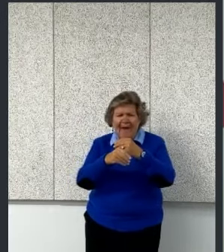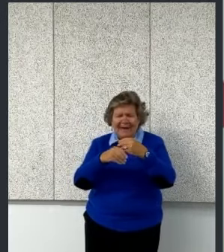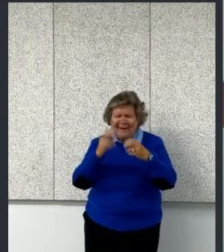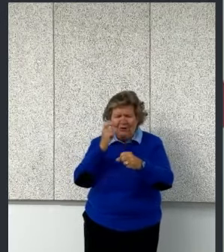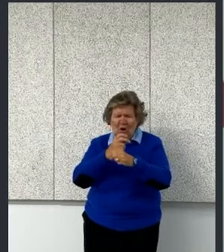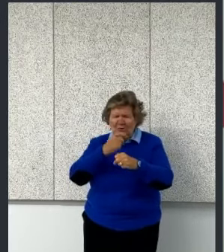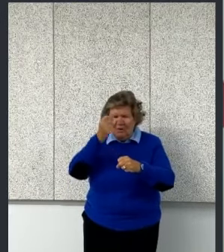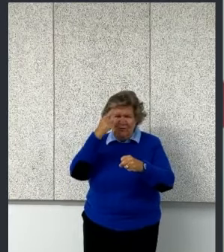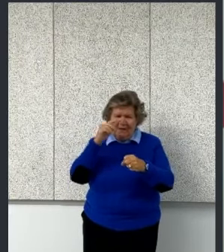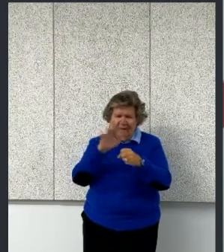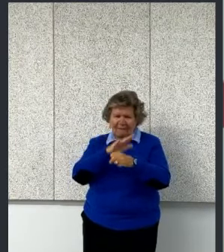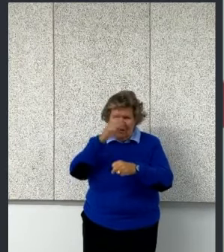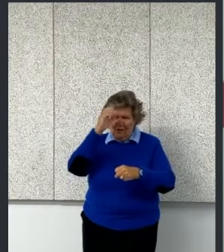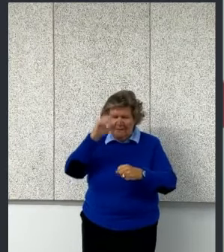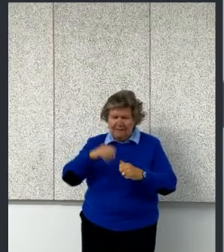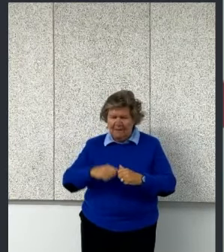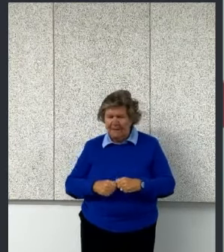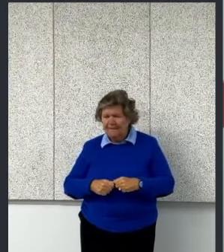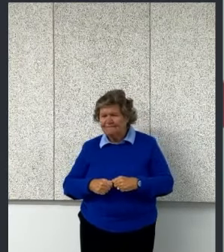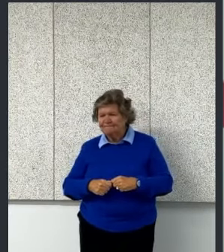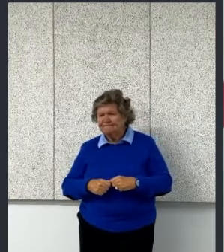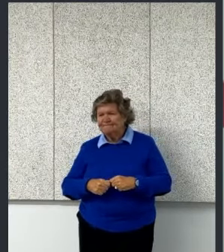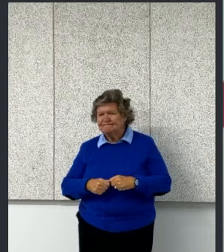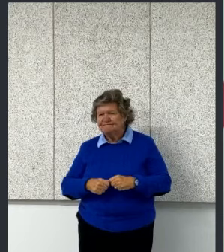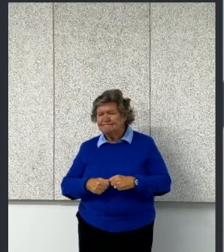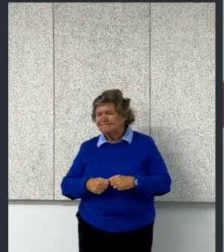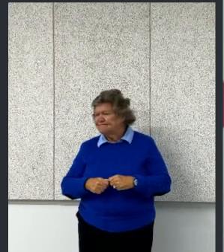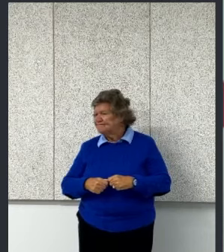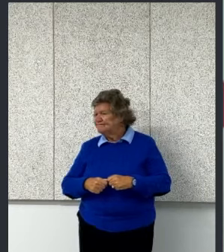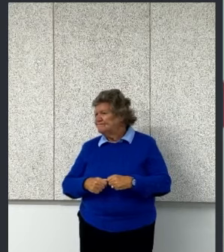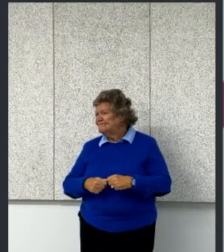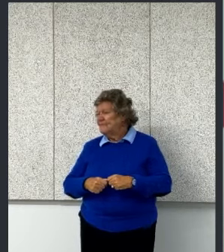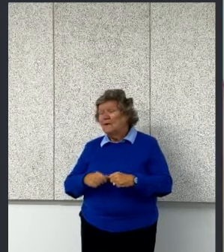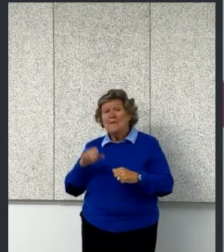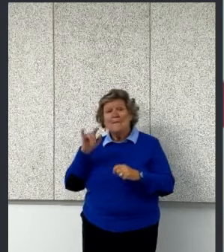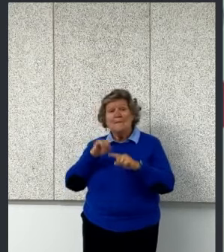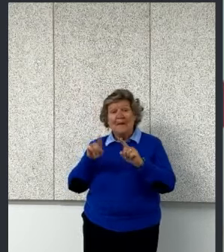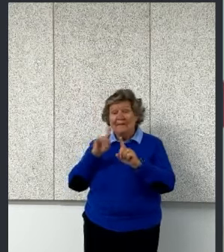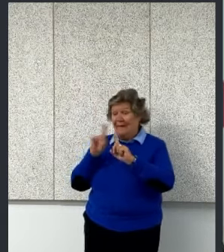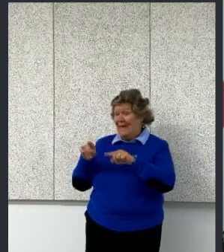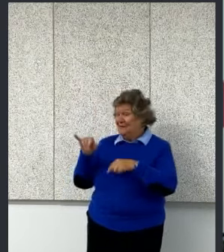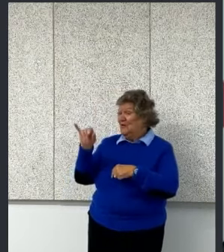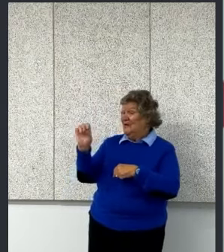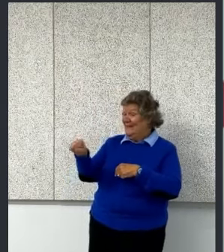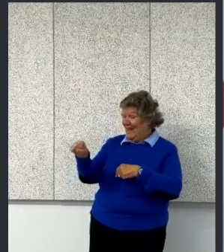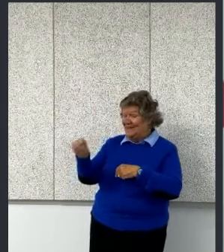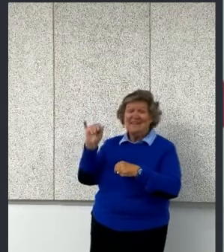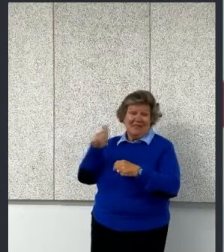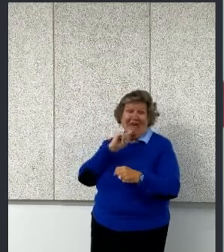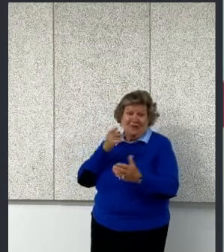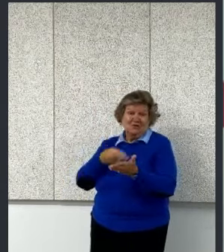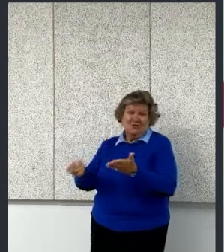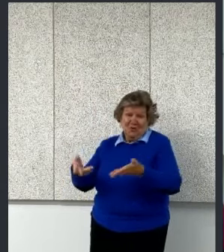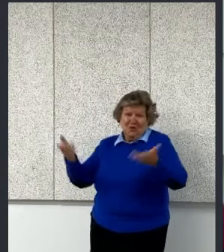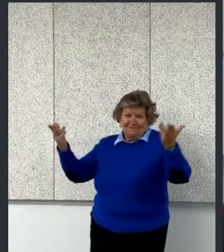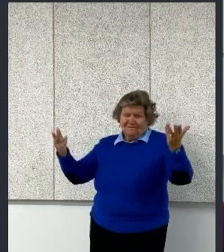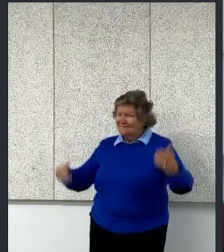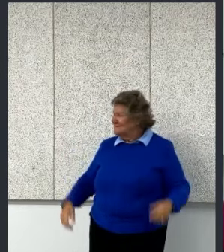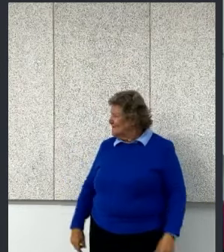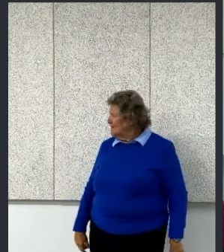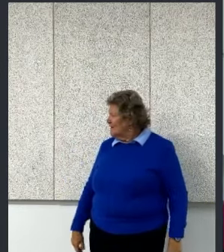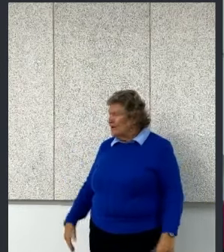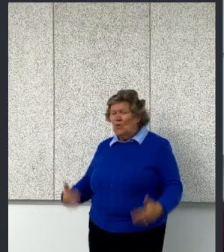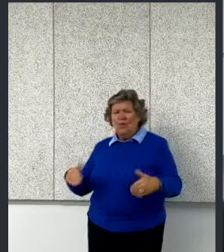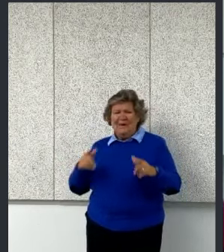it. That's not, you know, a precise answer, but yes, that is true. It's just a vast